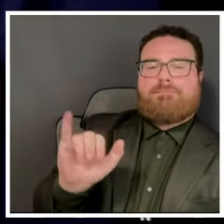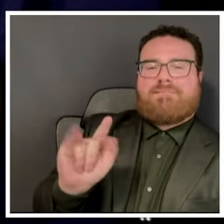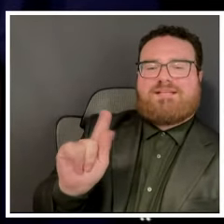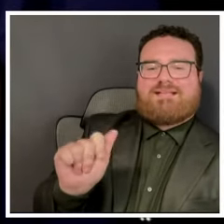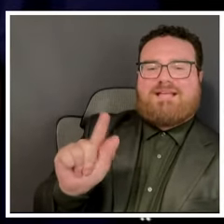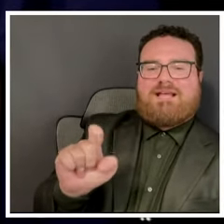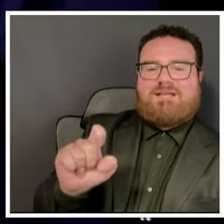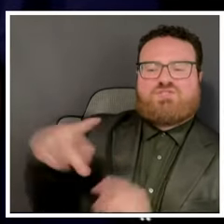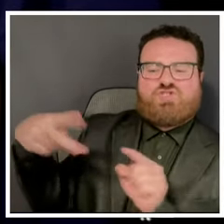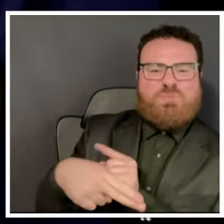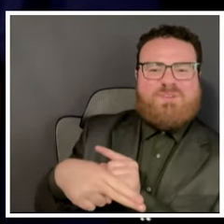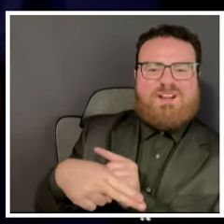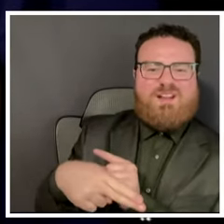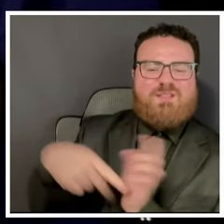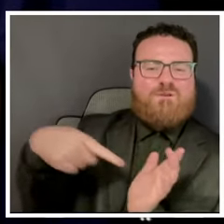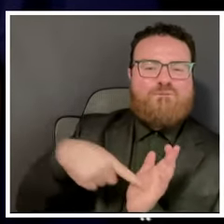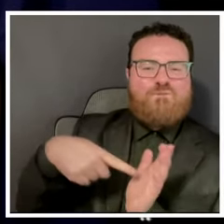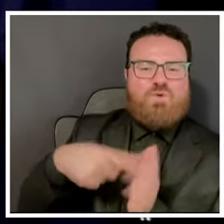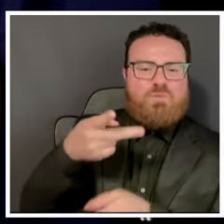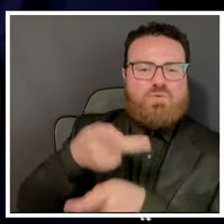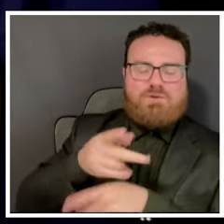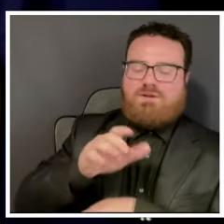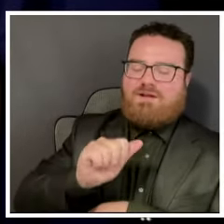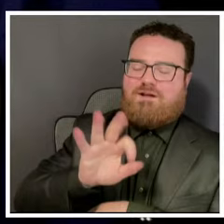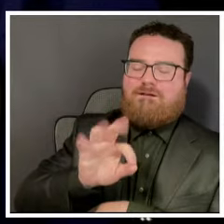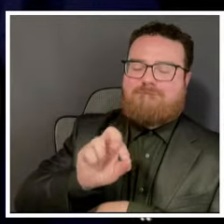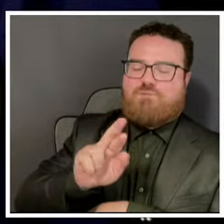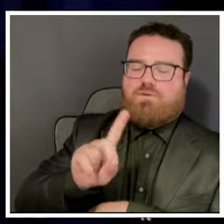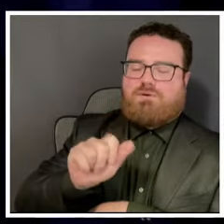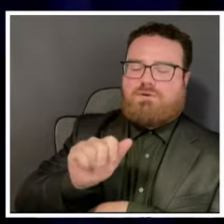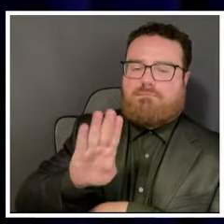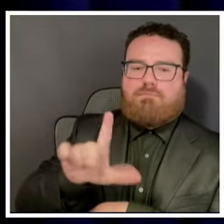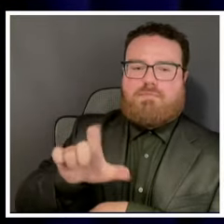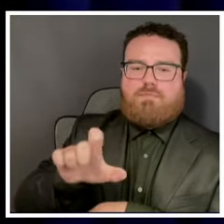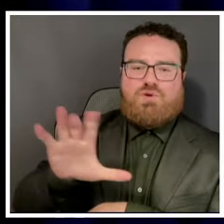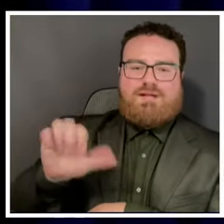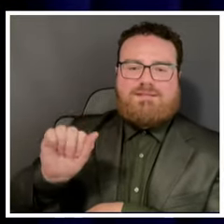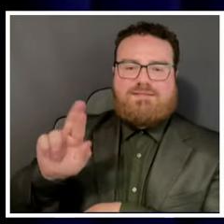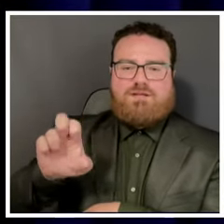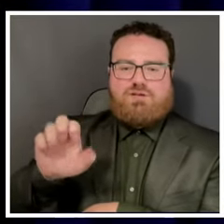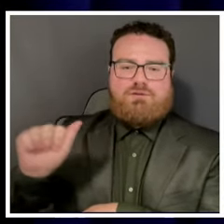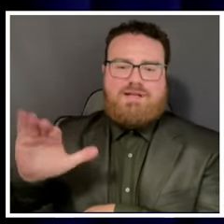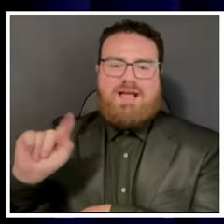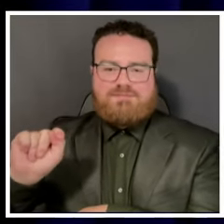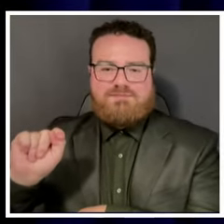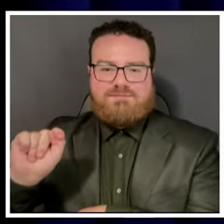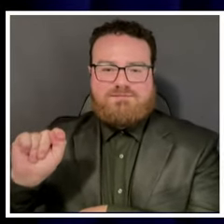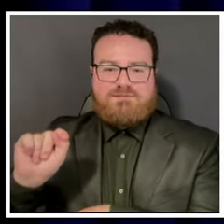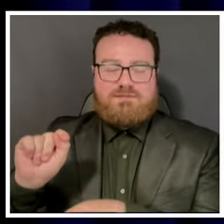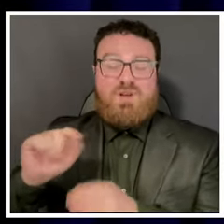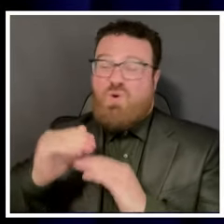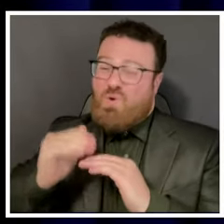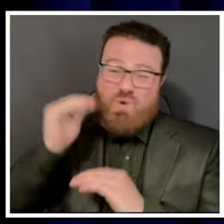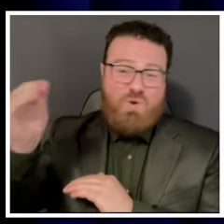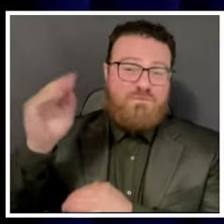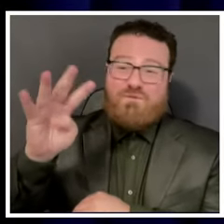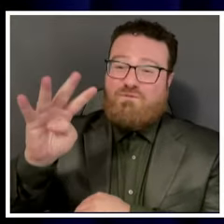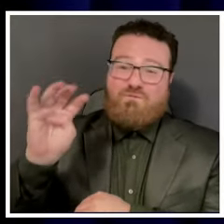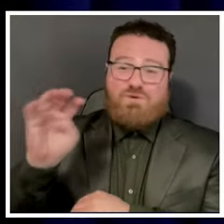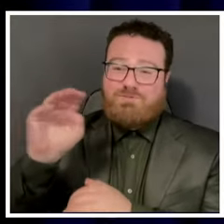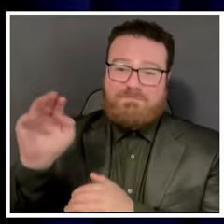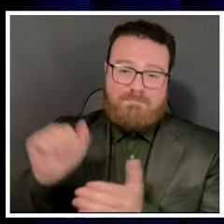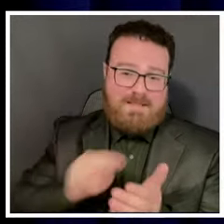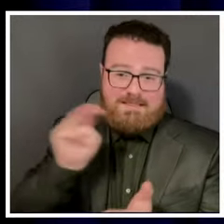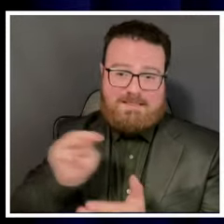Affordable Care Act. That would mean over 100 million Americans with pre-existing conditions who now have